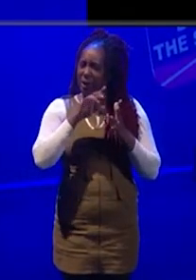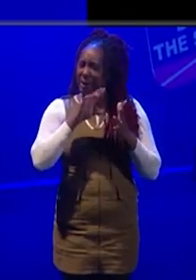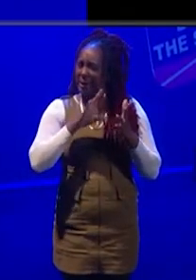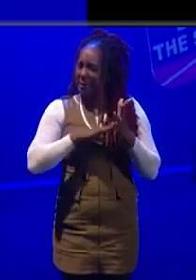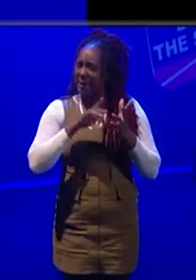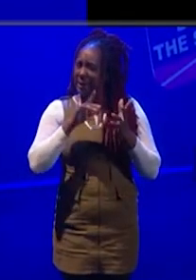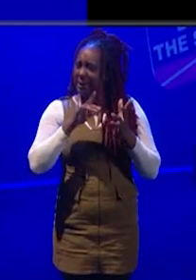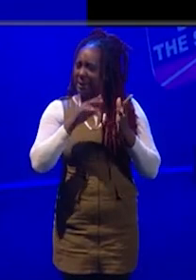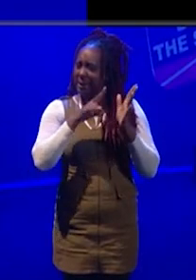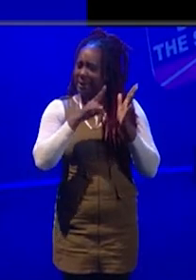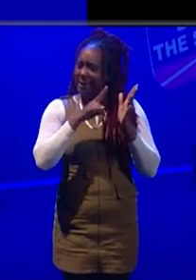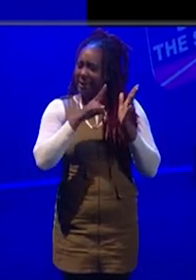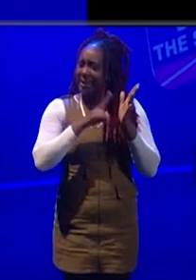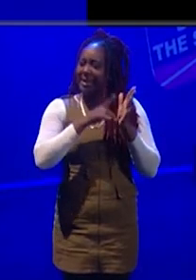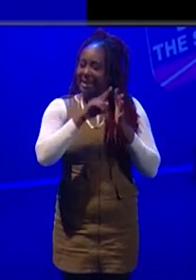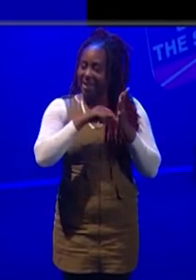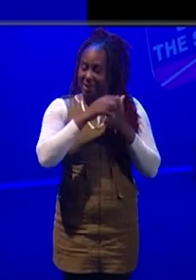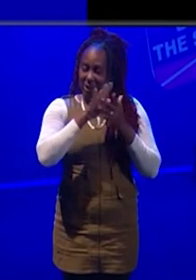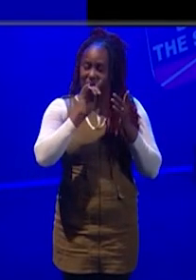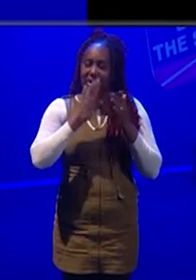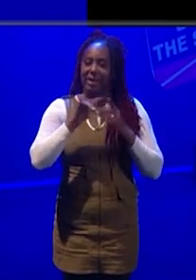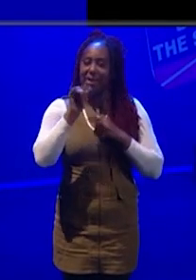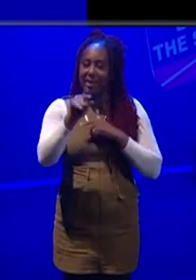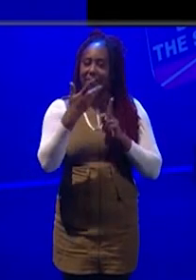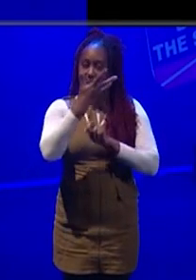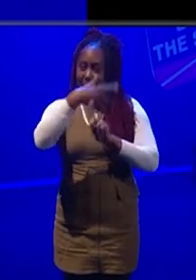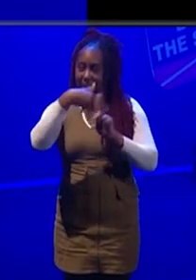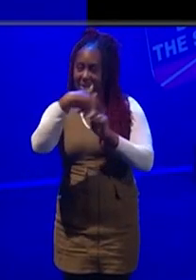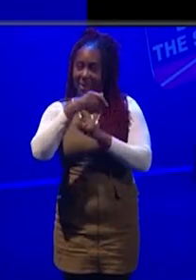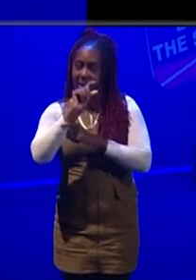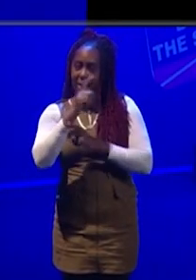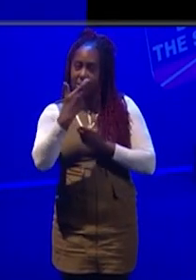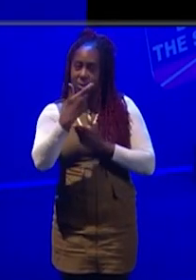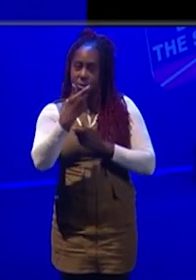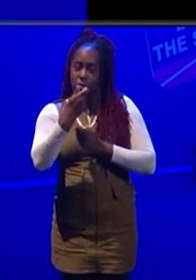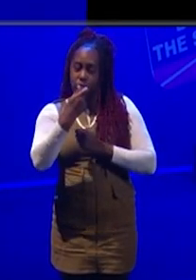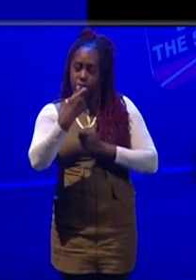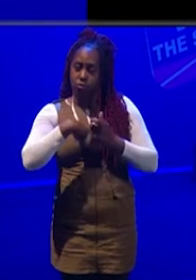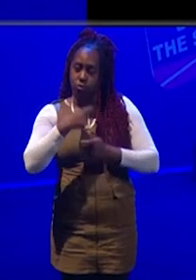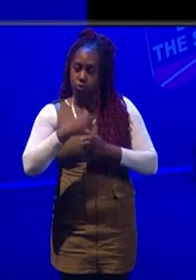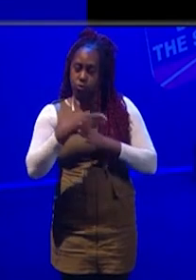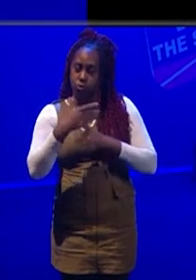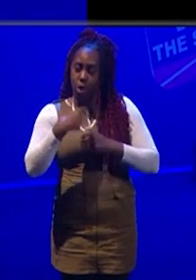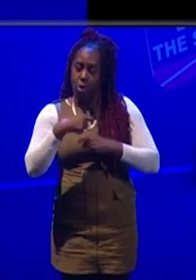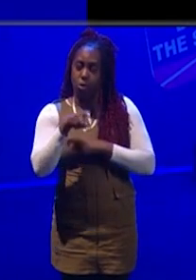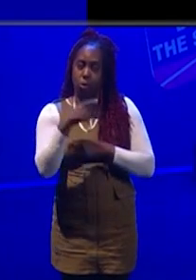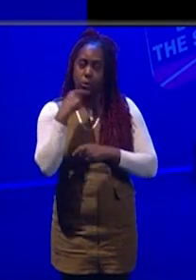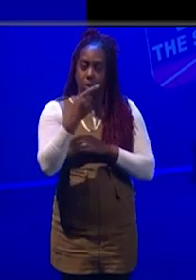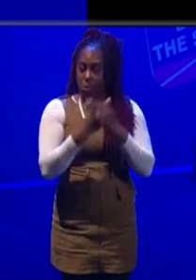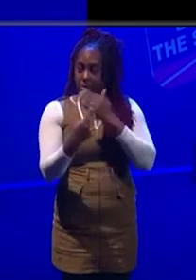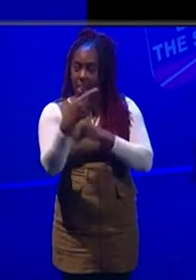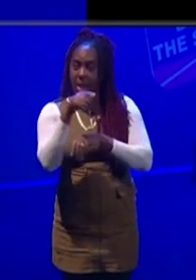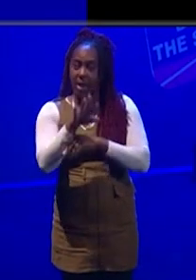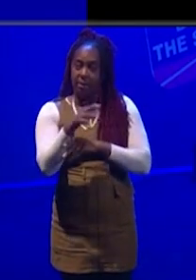of the invisible roles that are backstage in theatre, and we are all freelancers